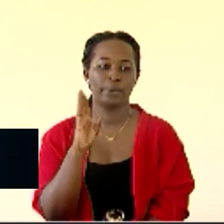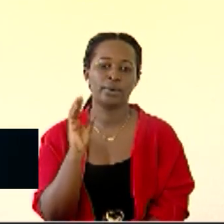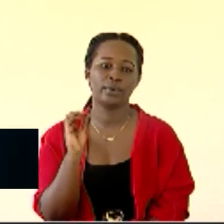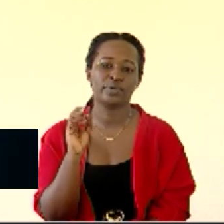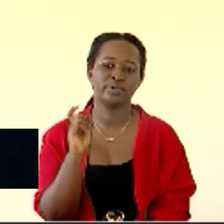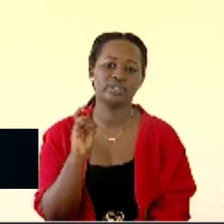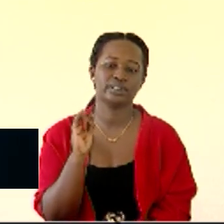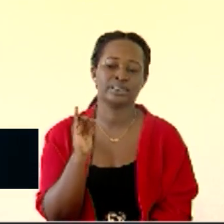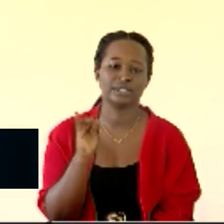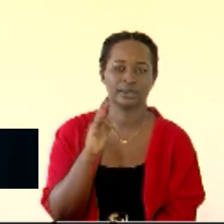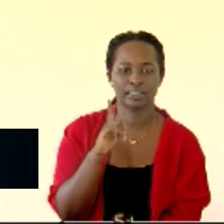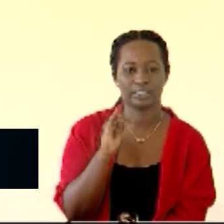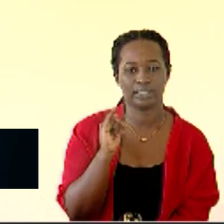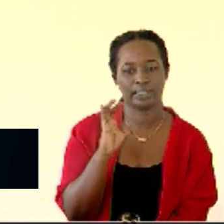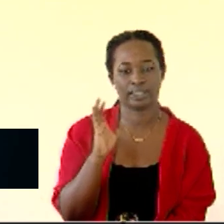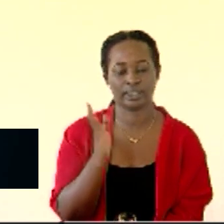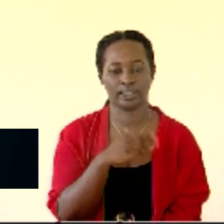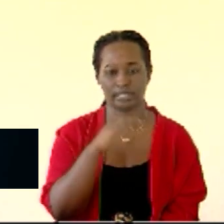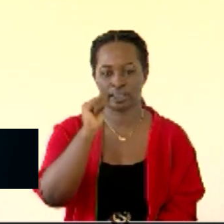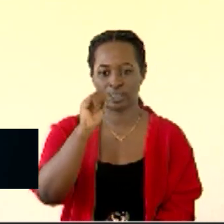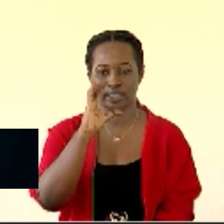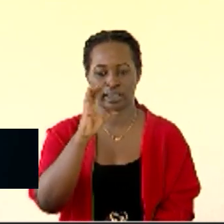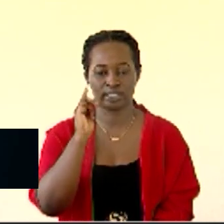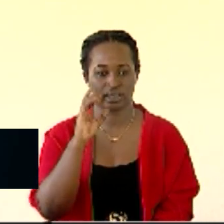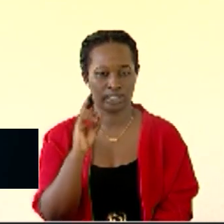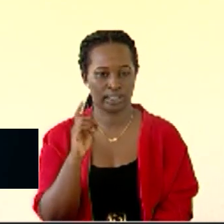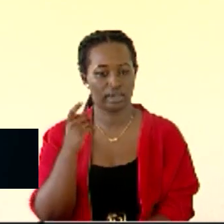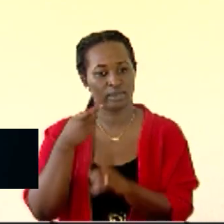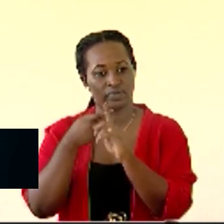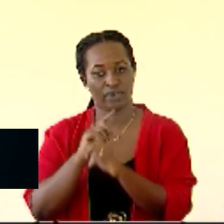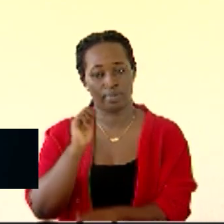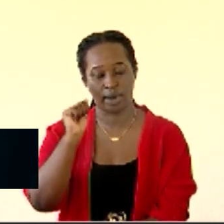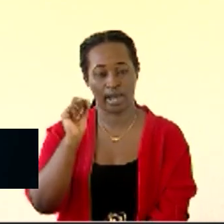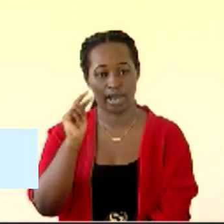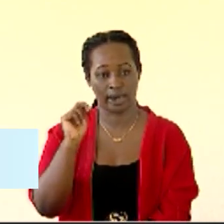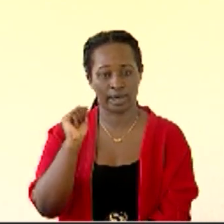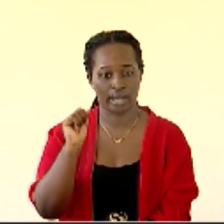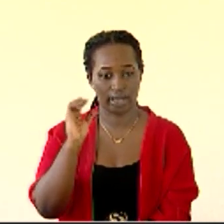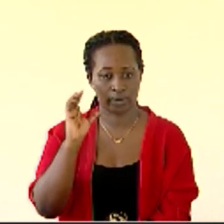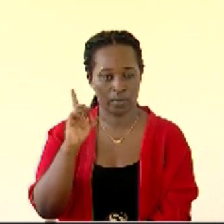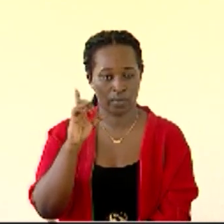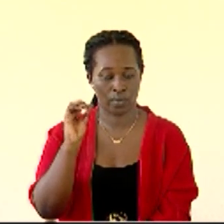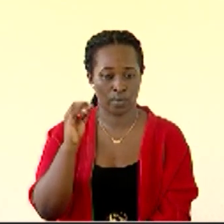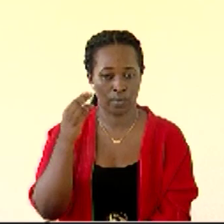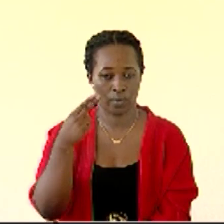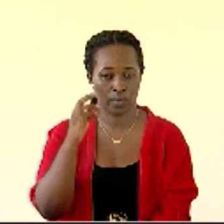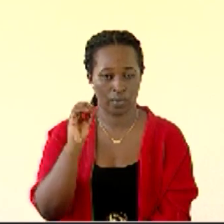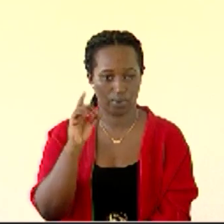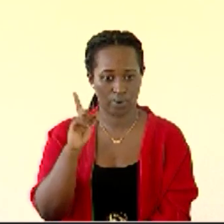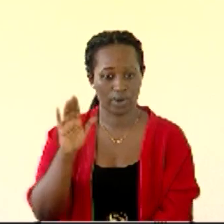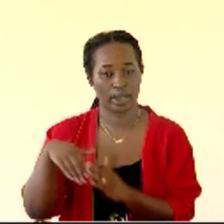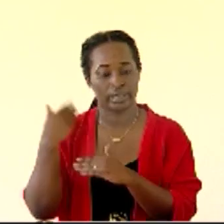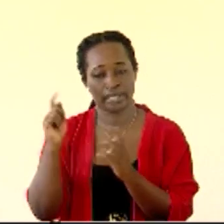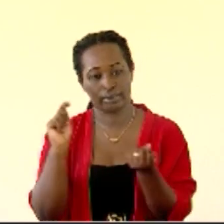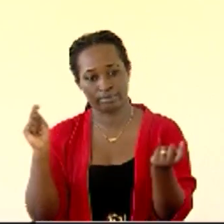two? From ethanol, no, this is from an alcohol, which is propanol, and then